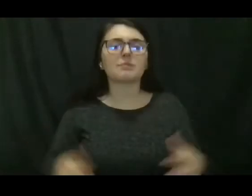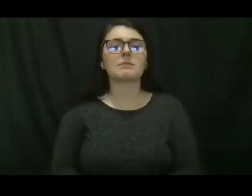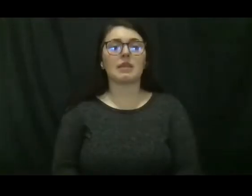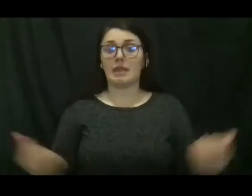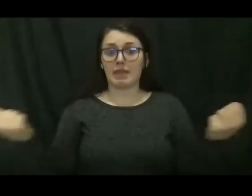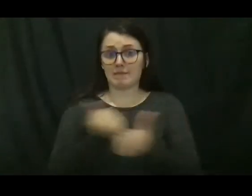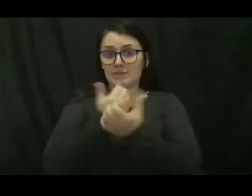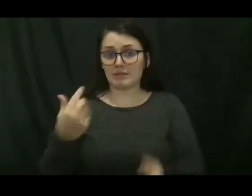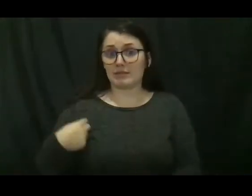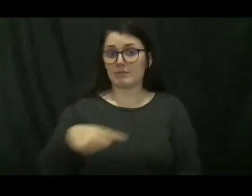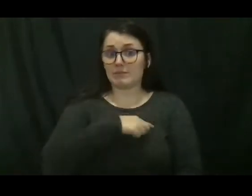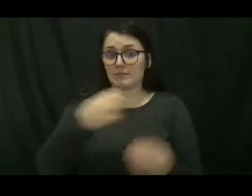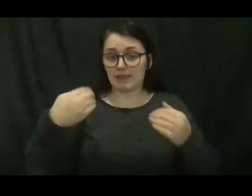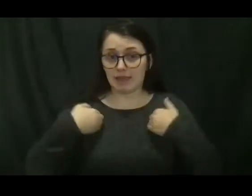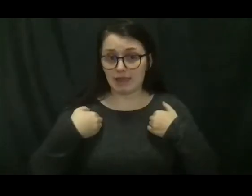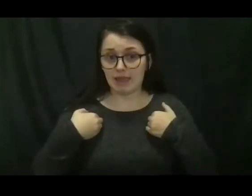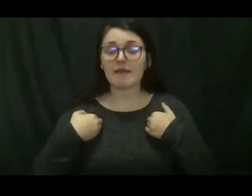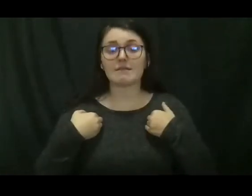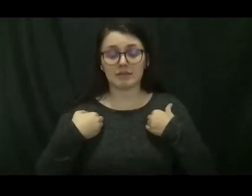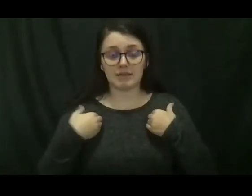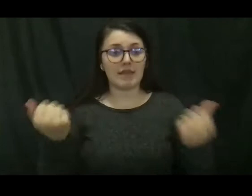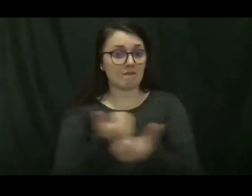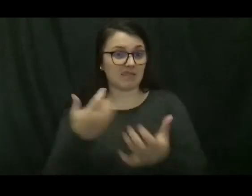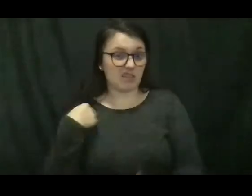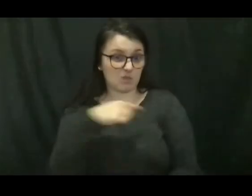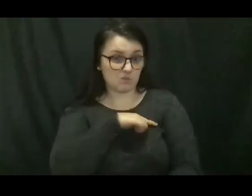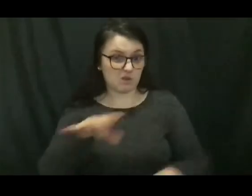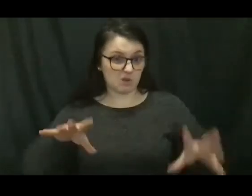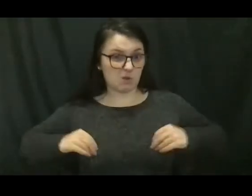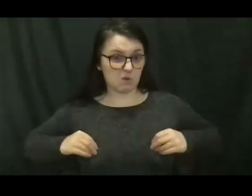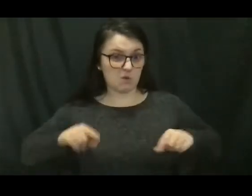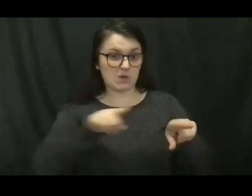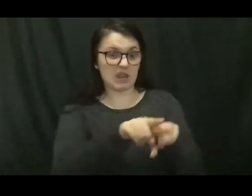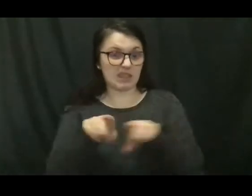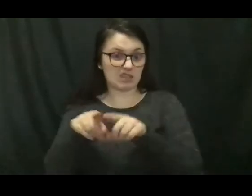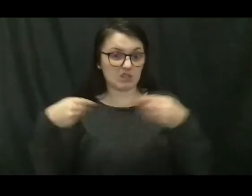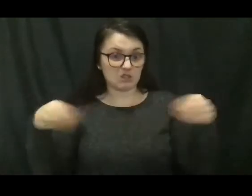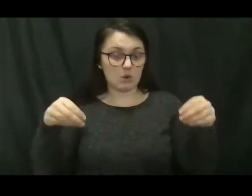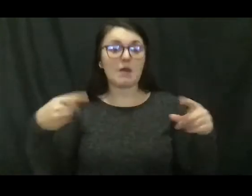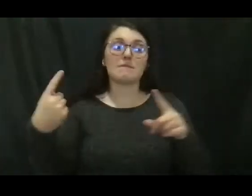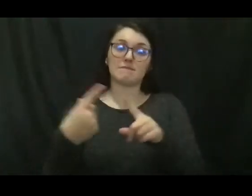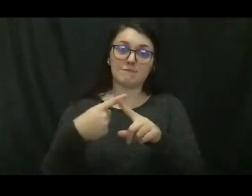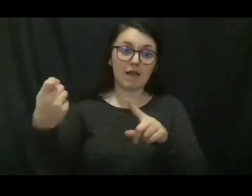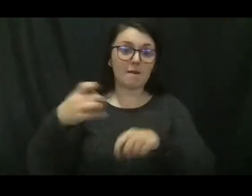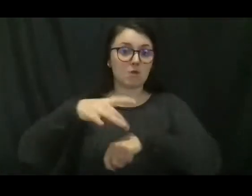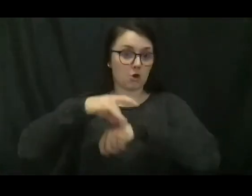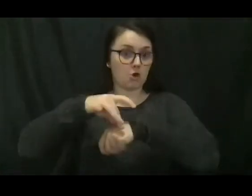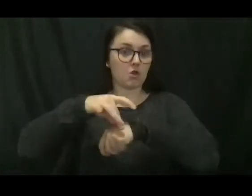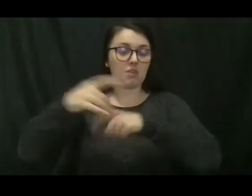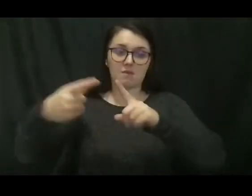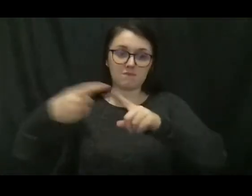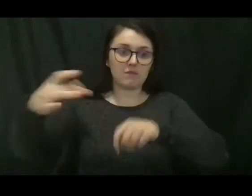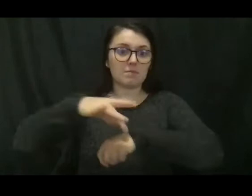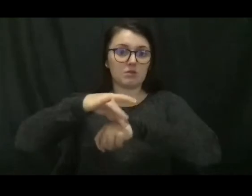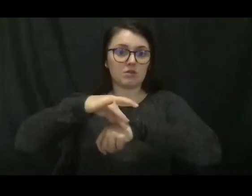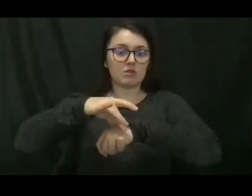we have, everything that we own, comes from the earth. And it comes from the earth in one